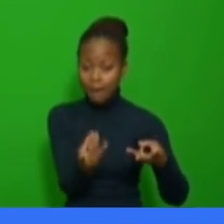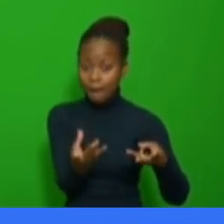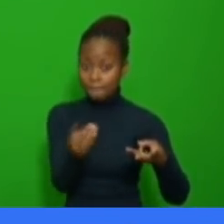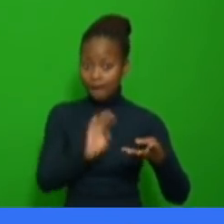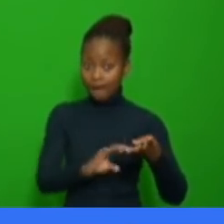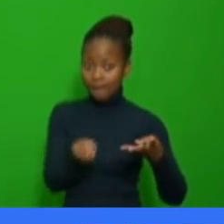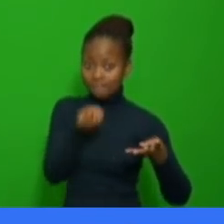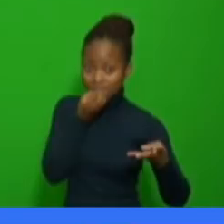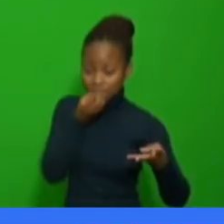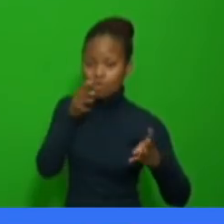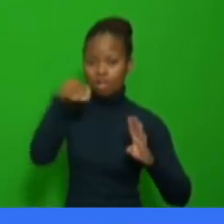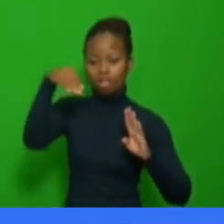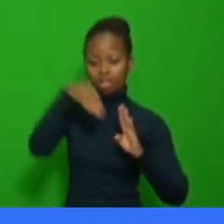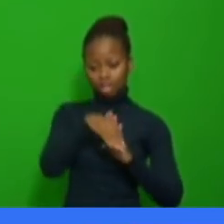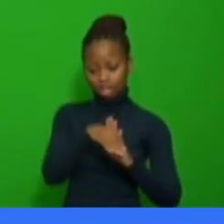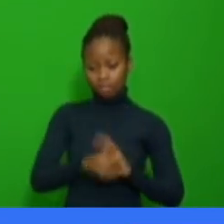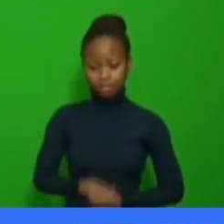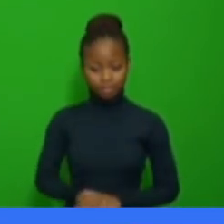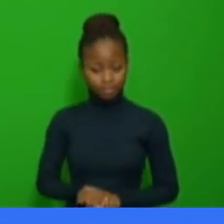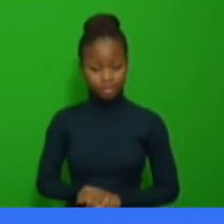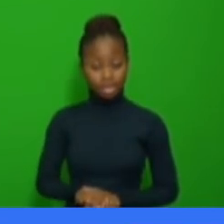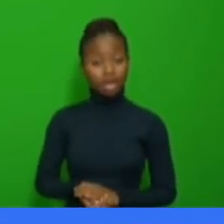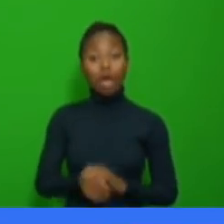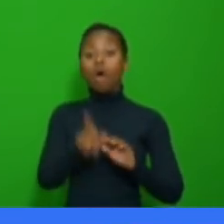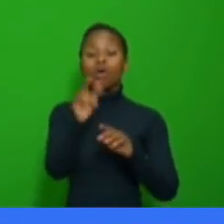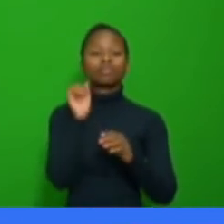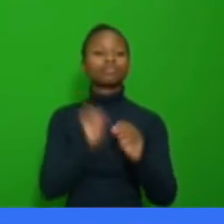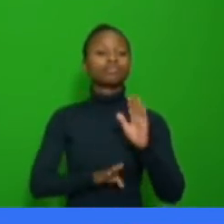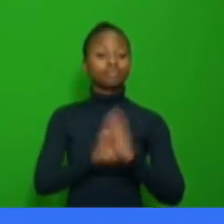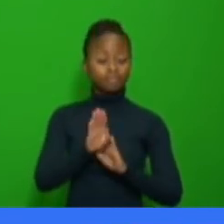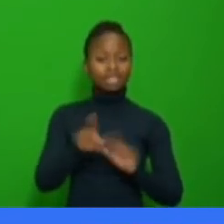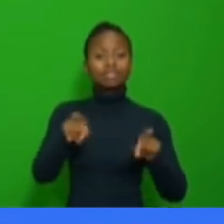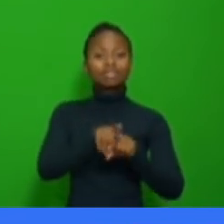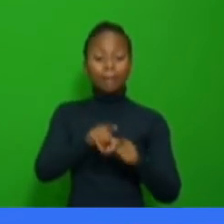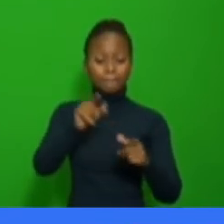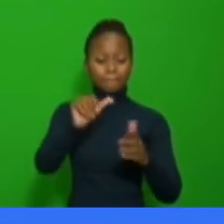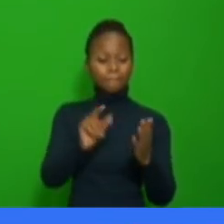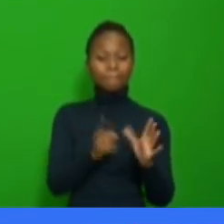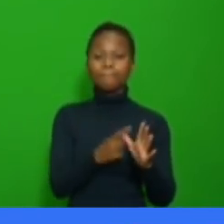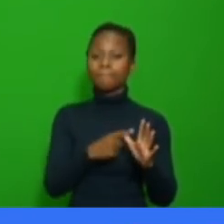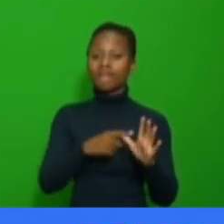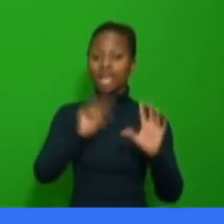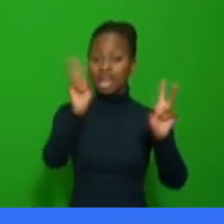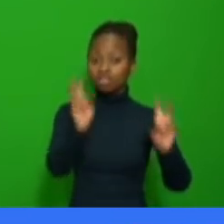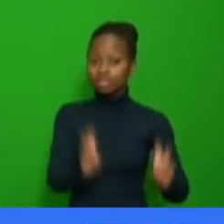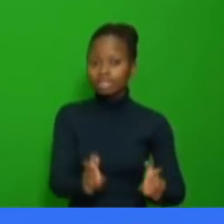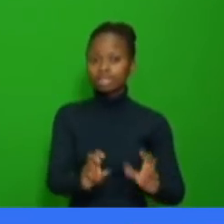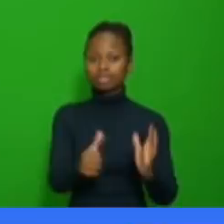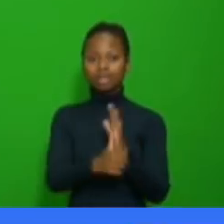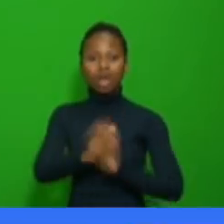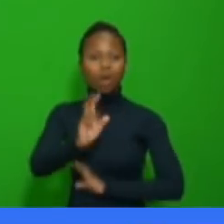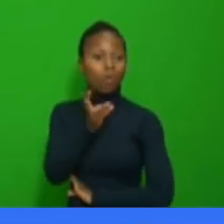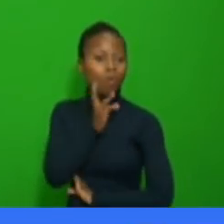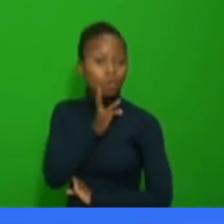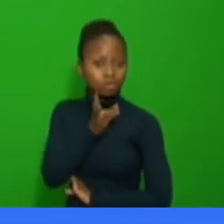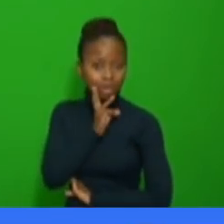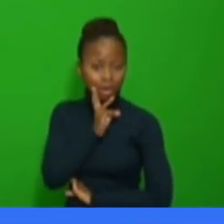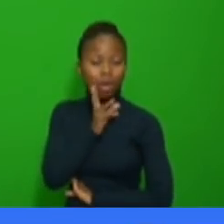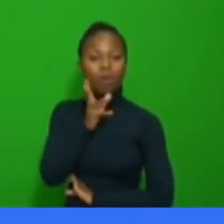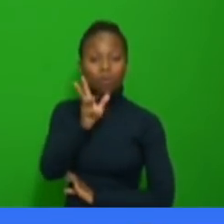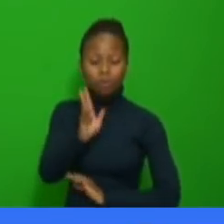appear to have bottomed out. Electricity and water prices, amongst other administered